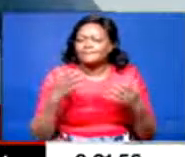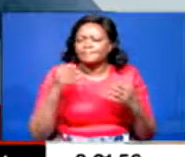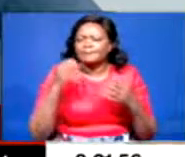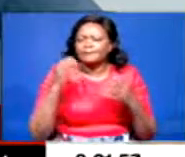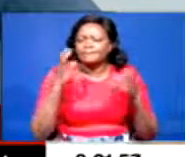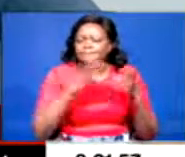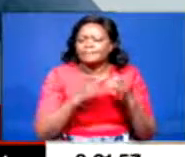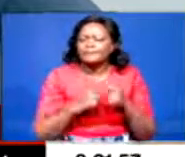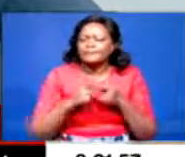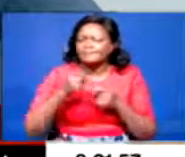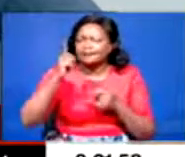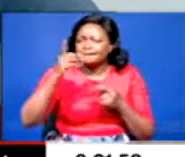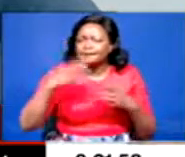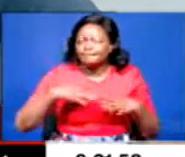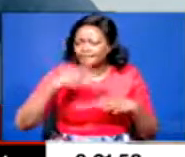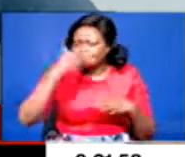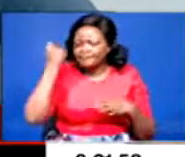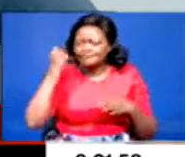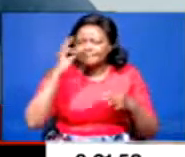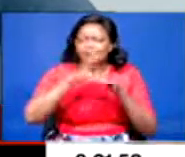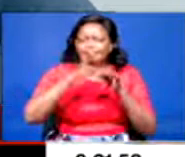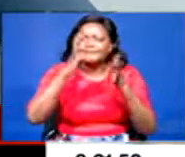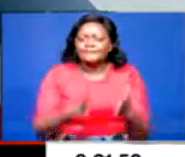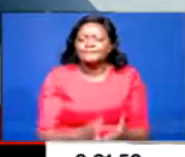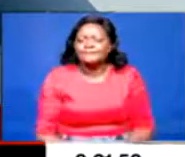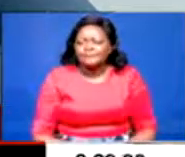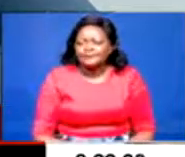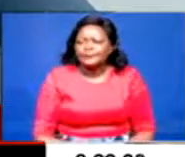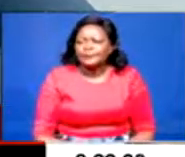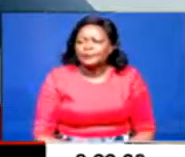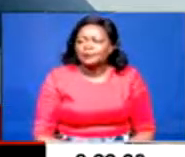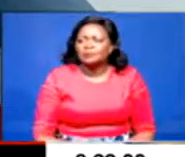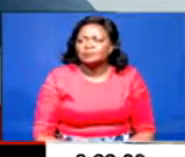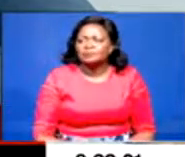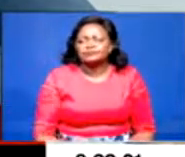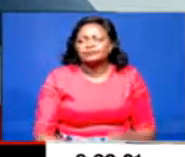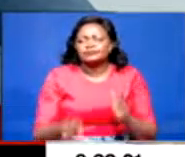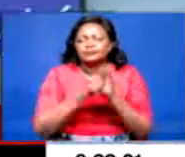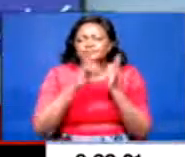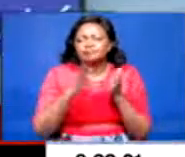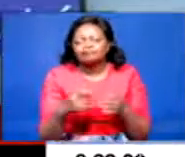we are forgetting about here, the voter. Wakili.